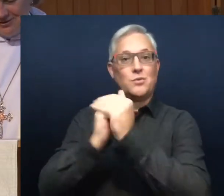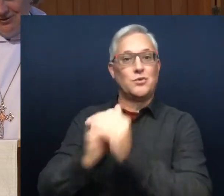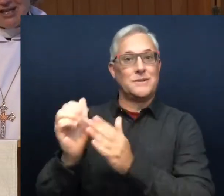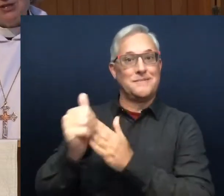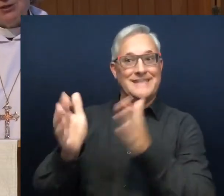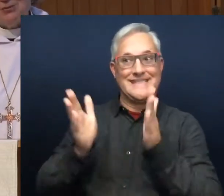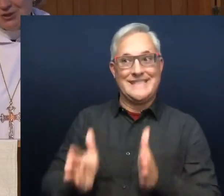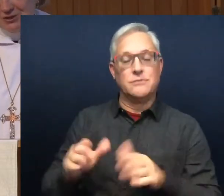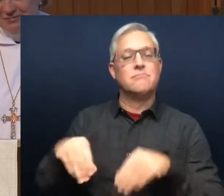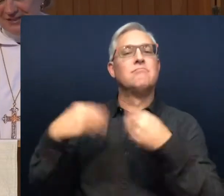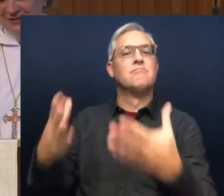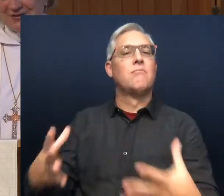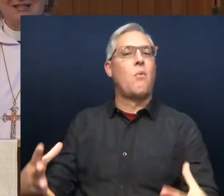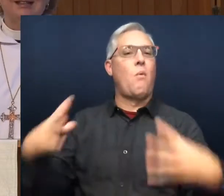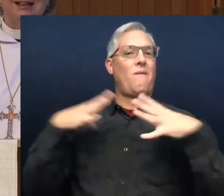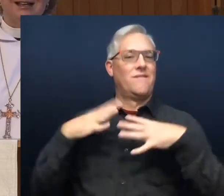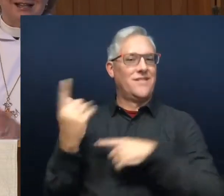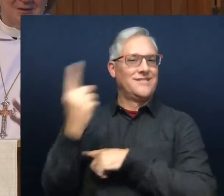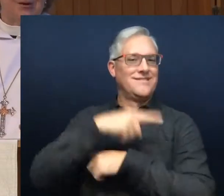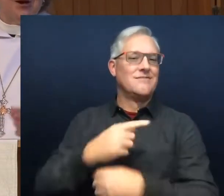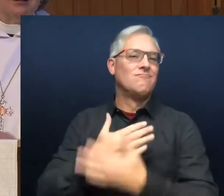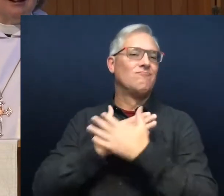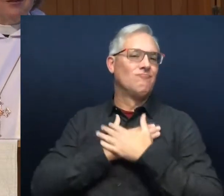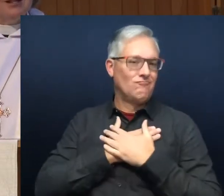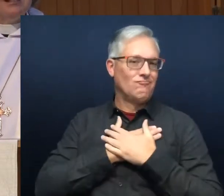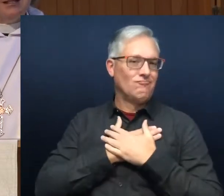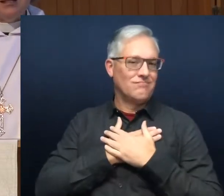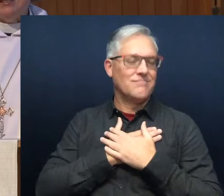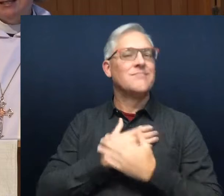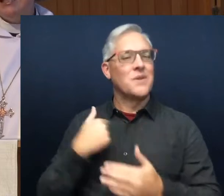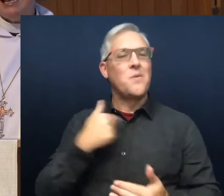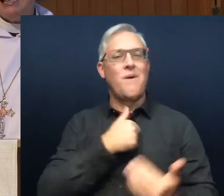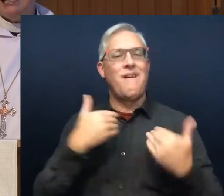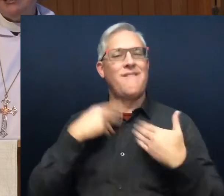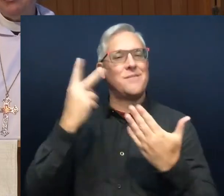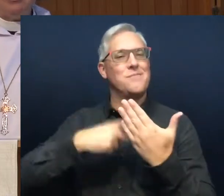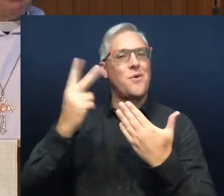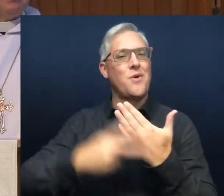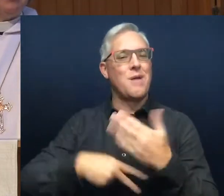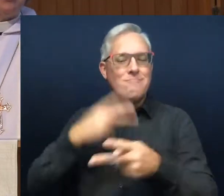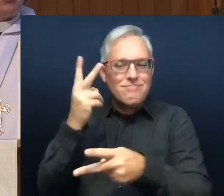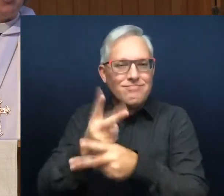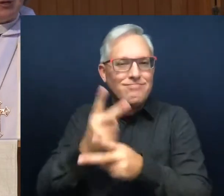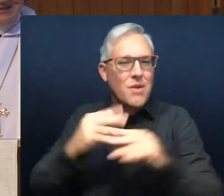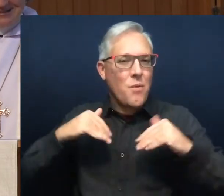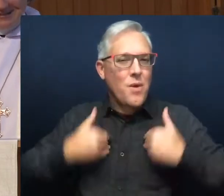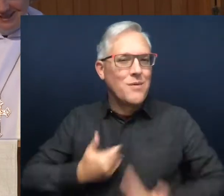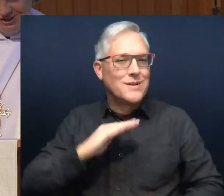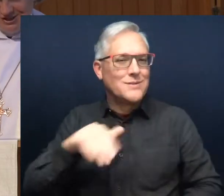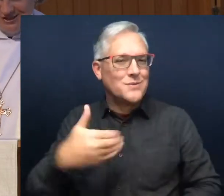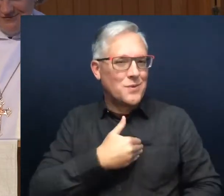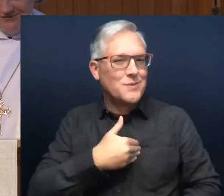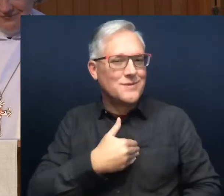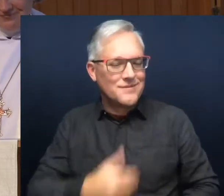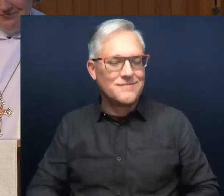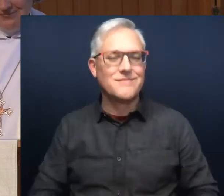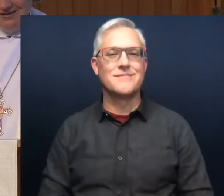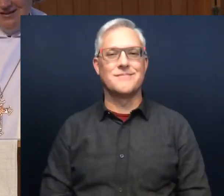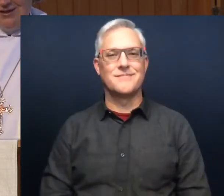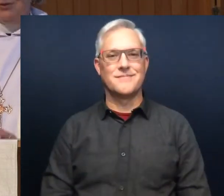for congregational worship leaders. It's part of our synod's Tending Weary Souls